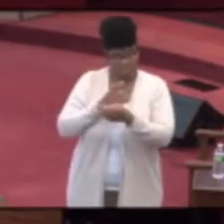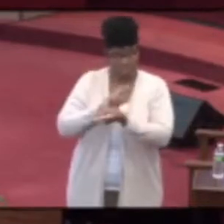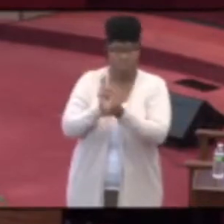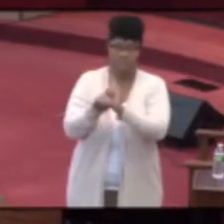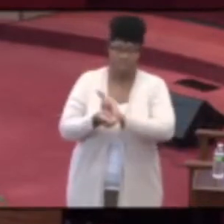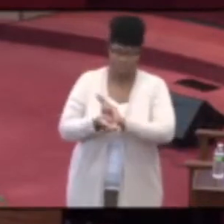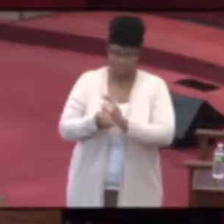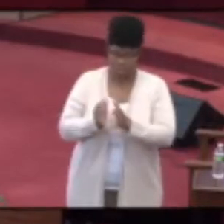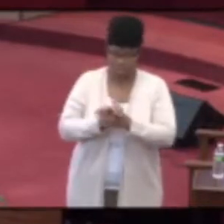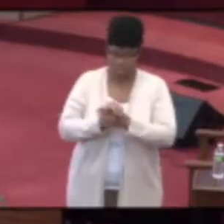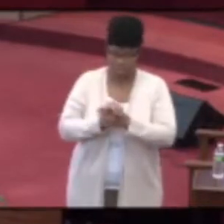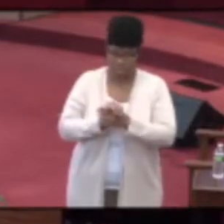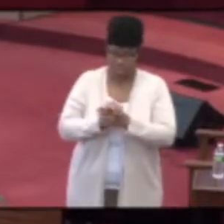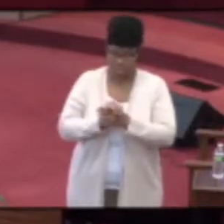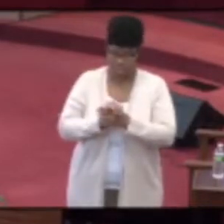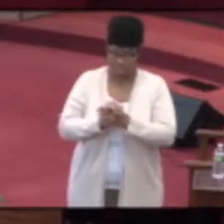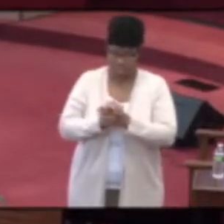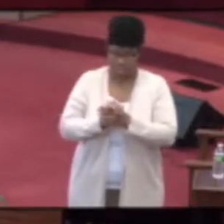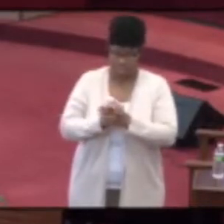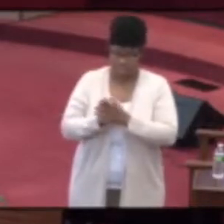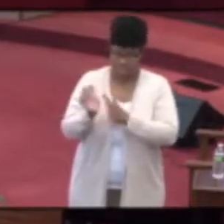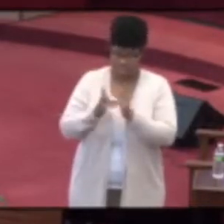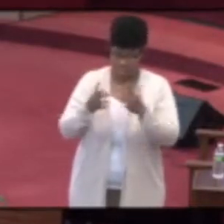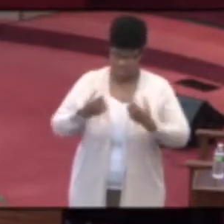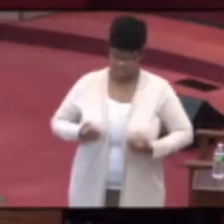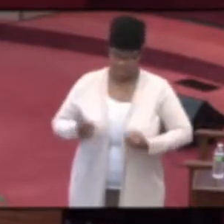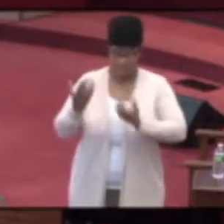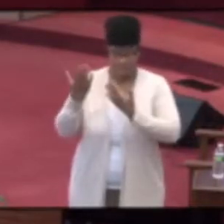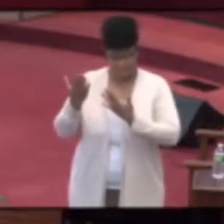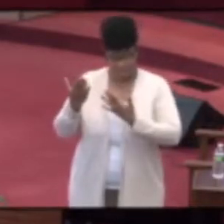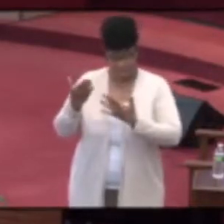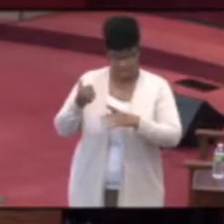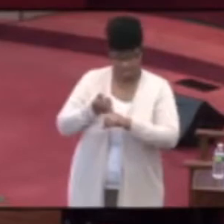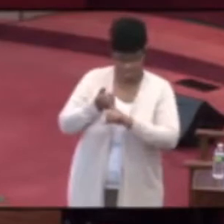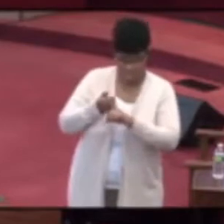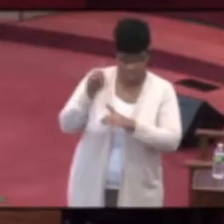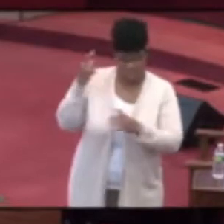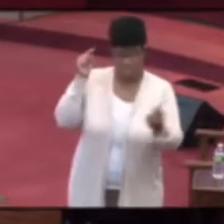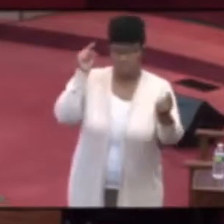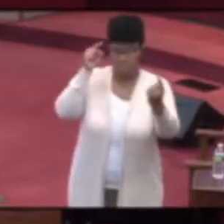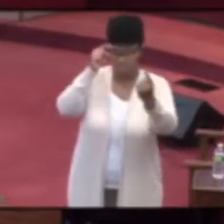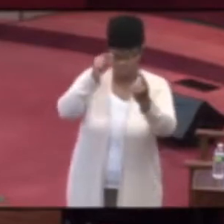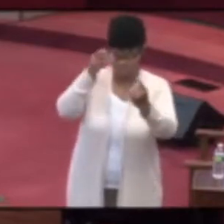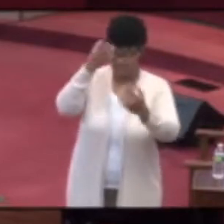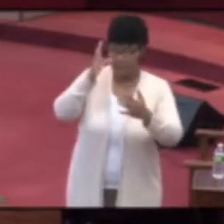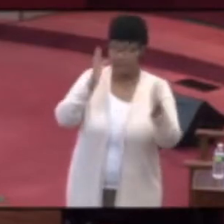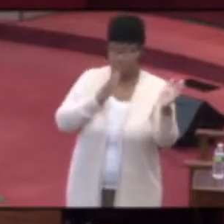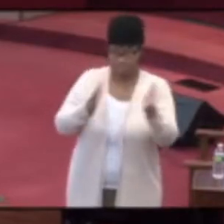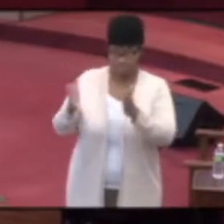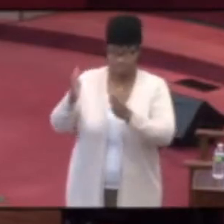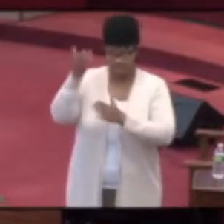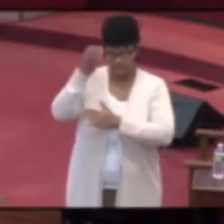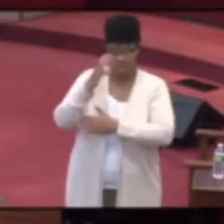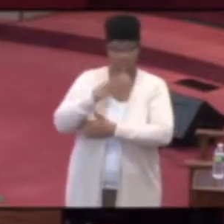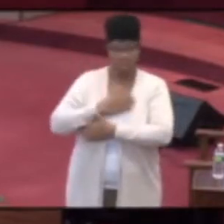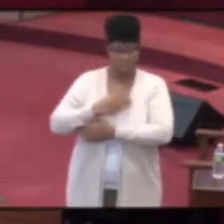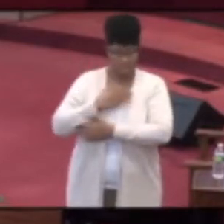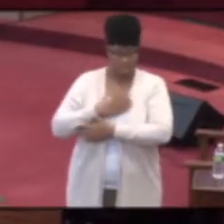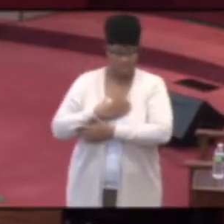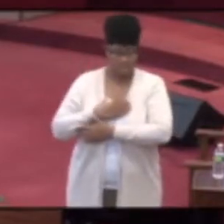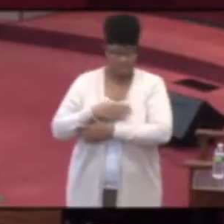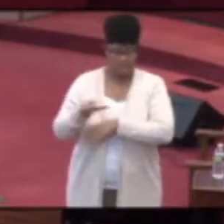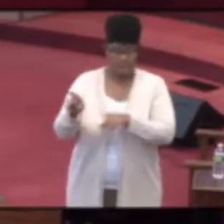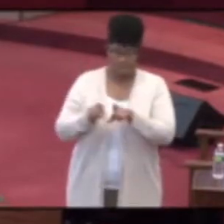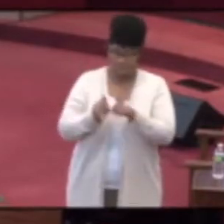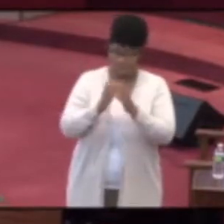praying about his sacrifice of his will in pursuit of the greater will of his Father. But